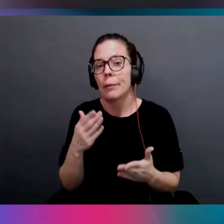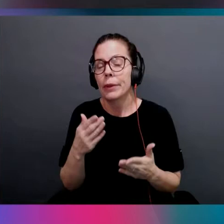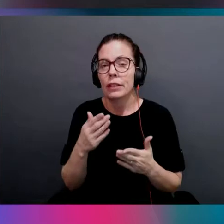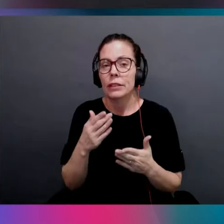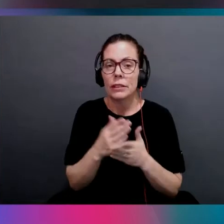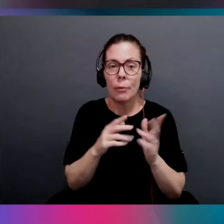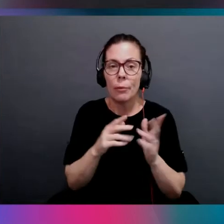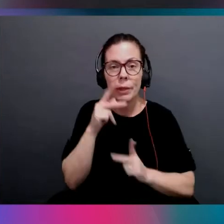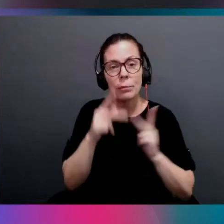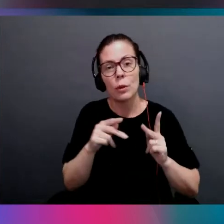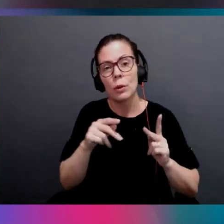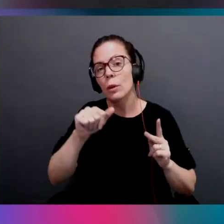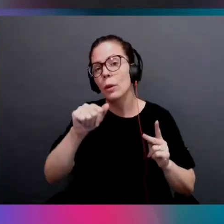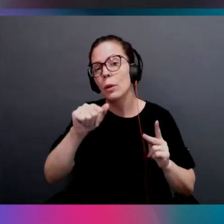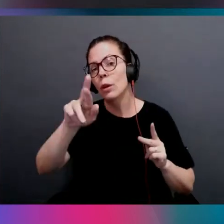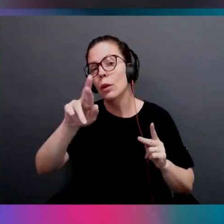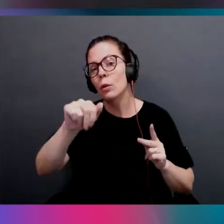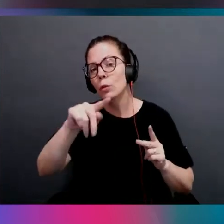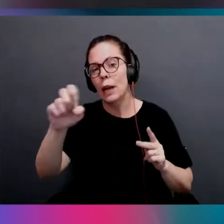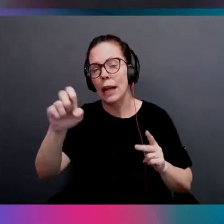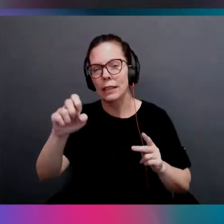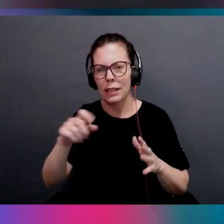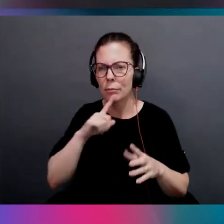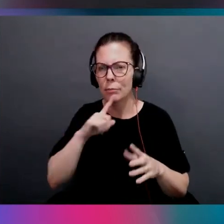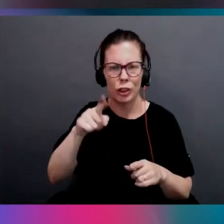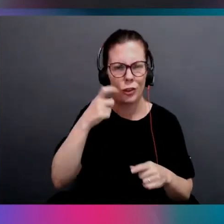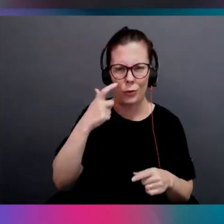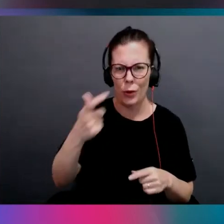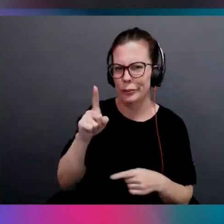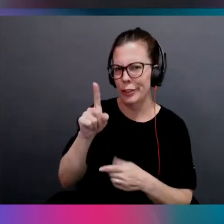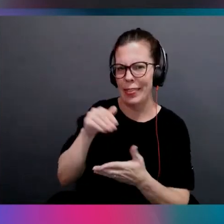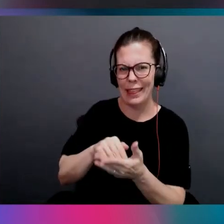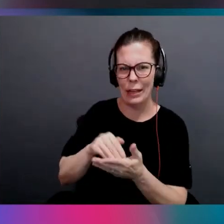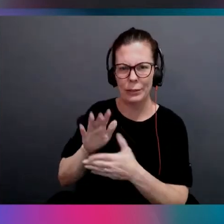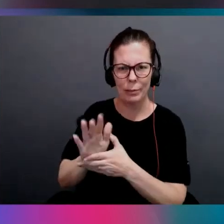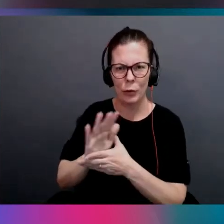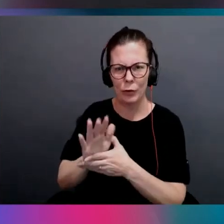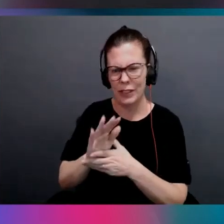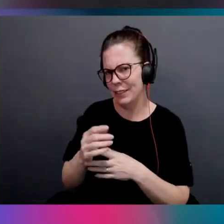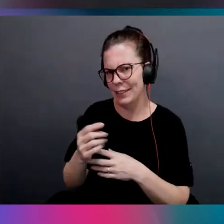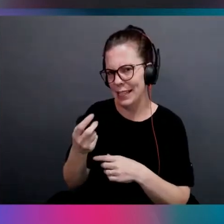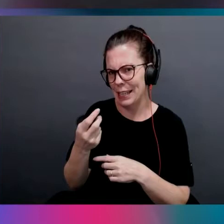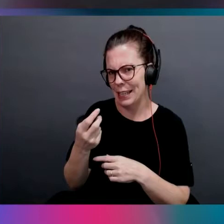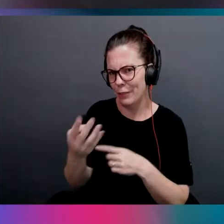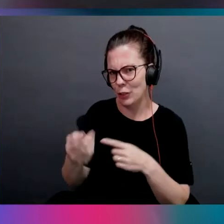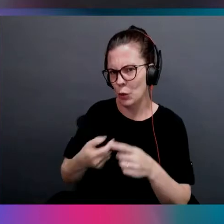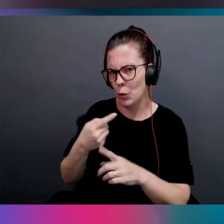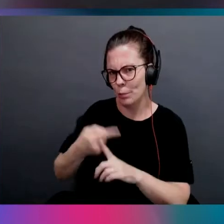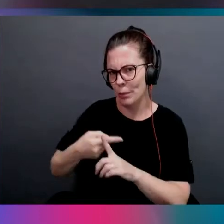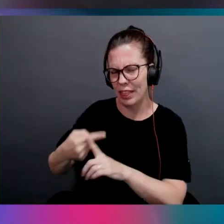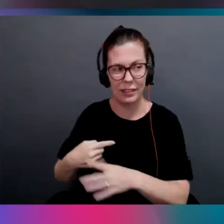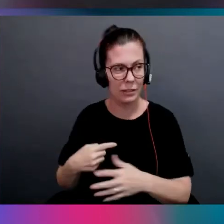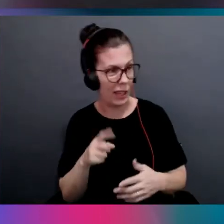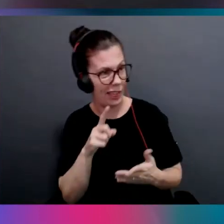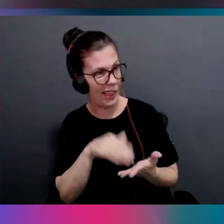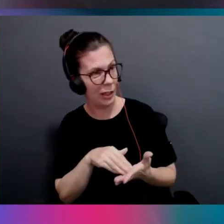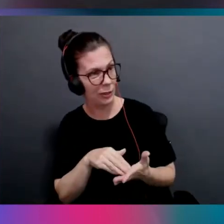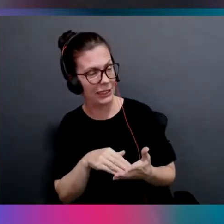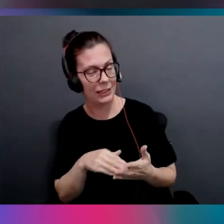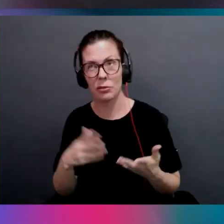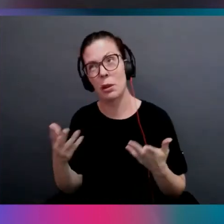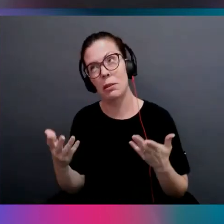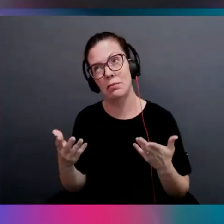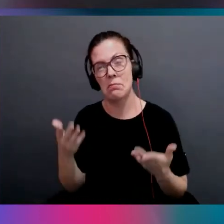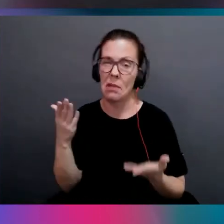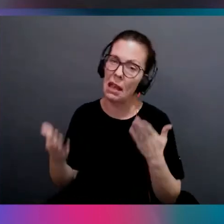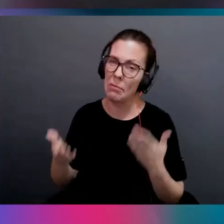So you've probably watched 1,000 movies, right? Probably in the last couple months, right? 1,000 movies in the past couple months? Probably, right? I mean, maybe, yeah. Okay. In